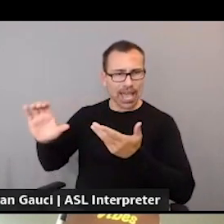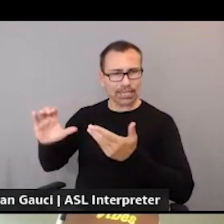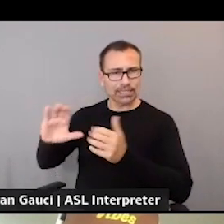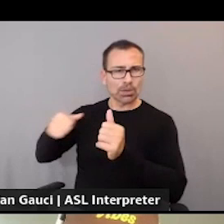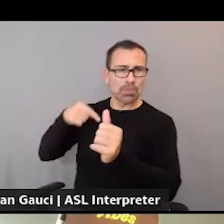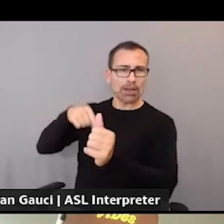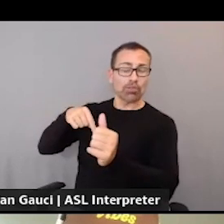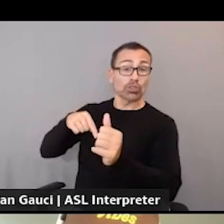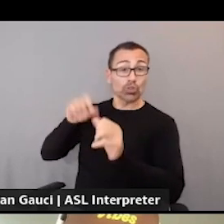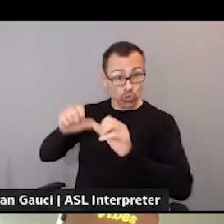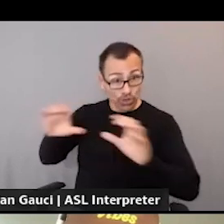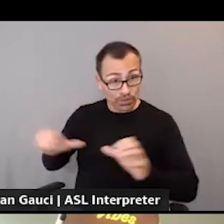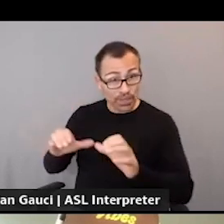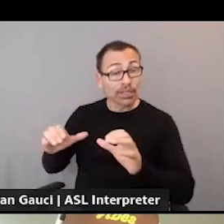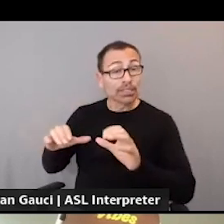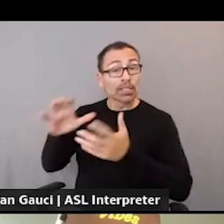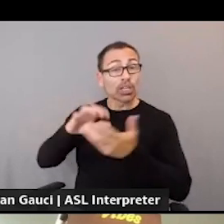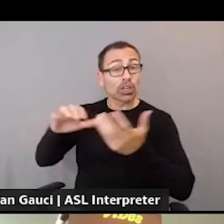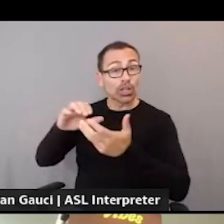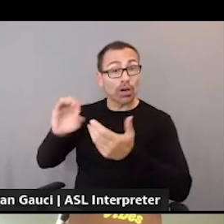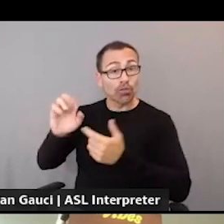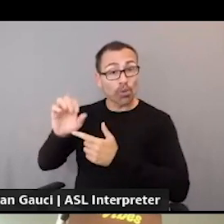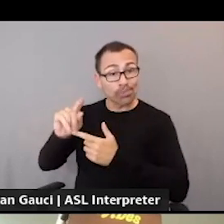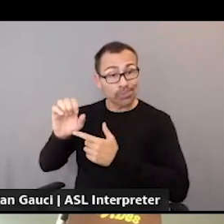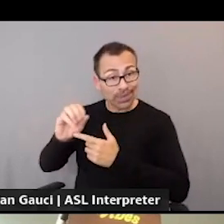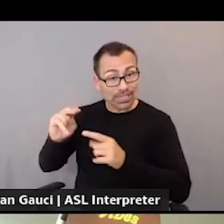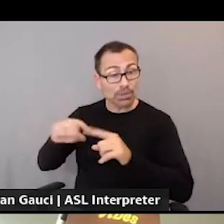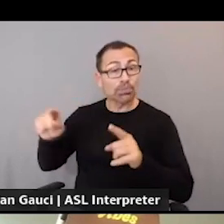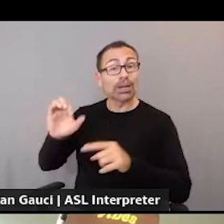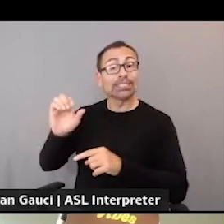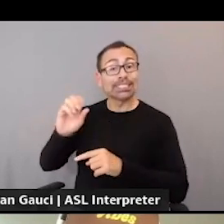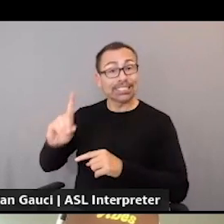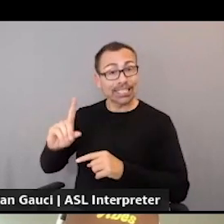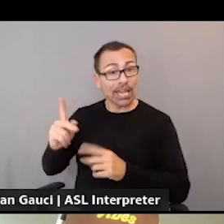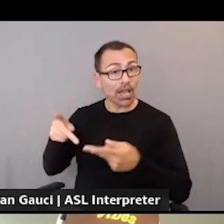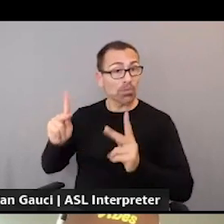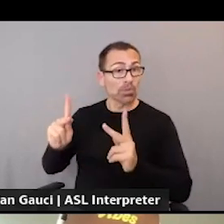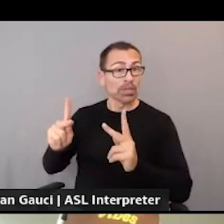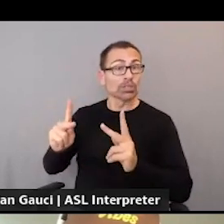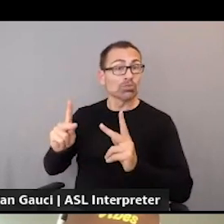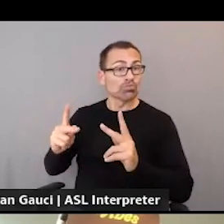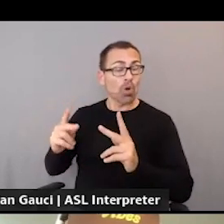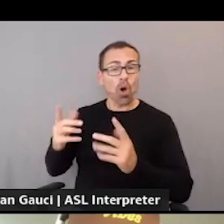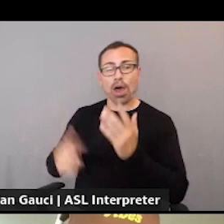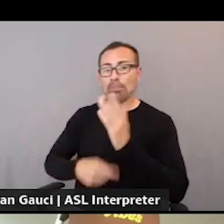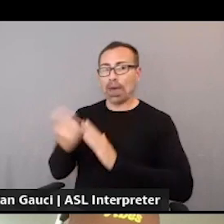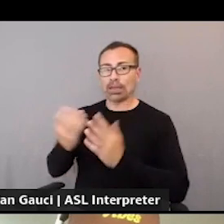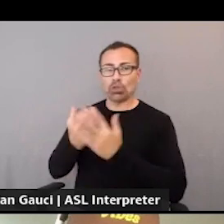whatnot, but the CDK is allowing you to do this automatically through code, just like you showed. Yes.